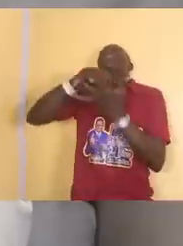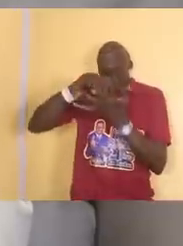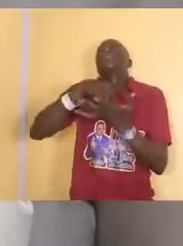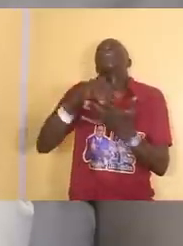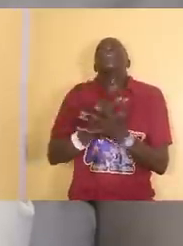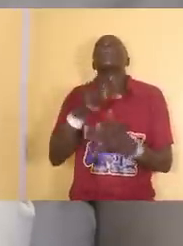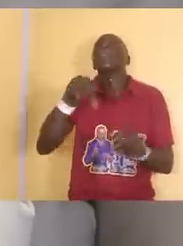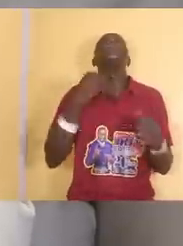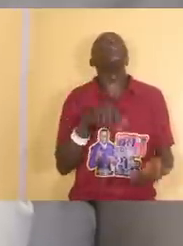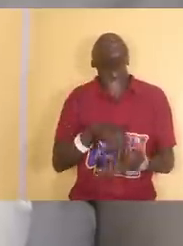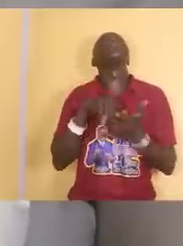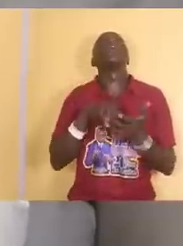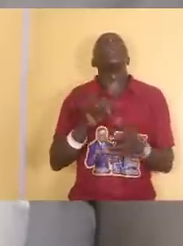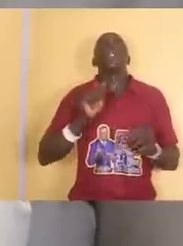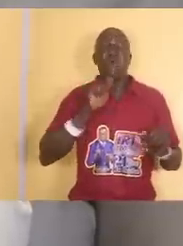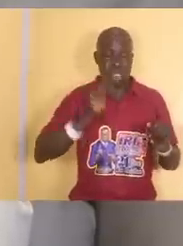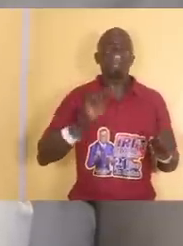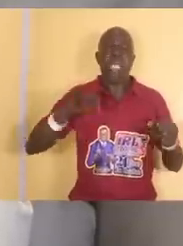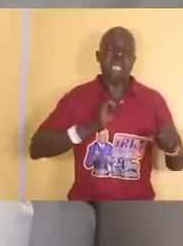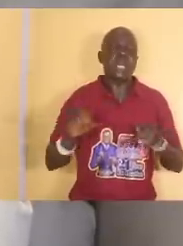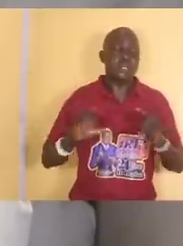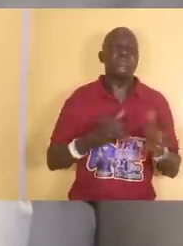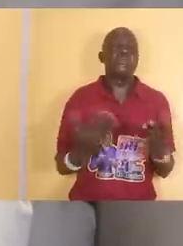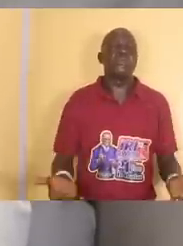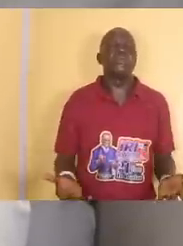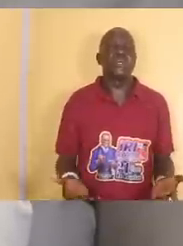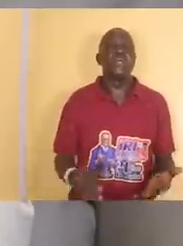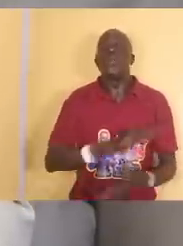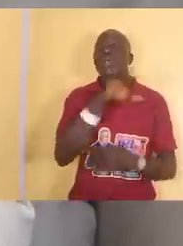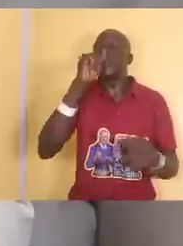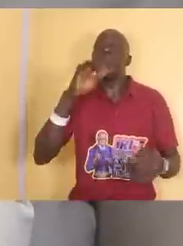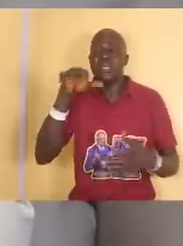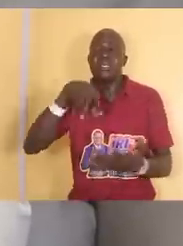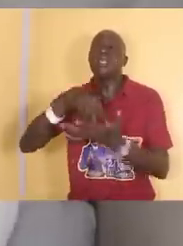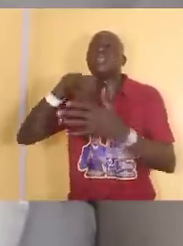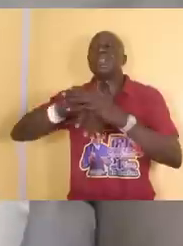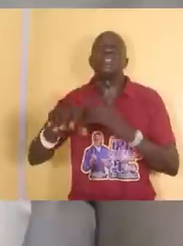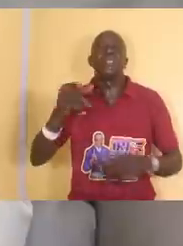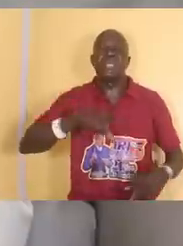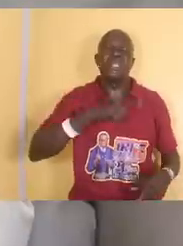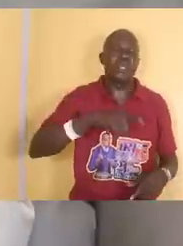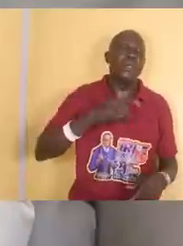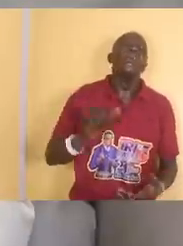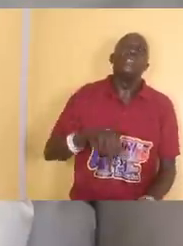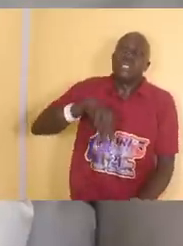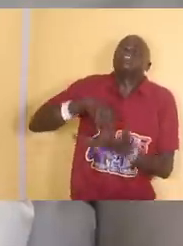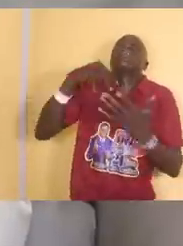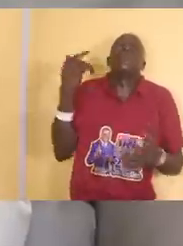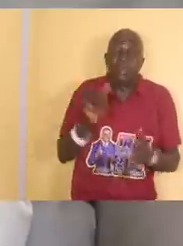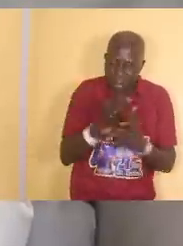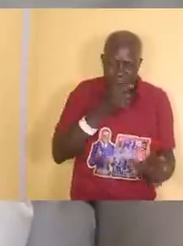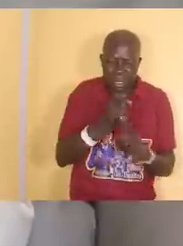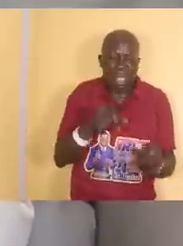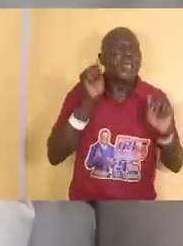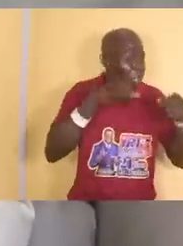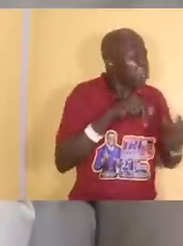rise. What is this? You say, "Can you rise?" I don't want to. He said, "Yes, I can stand." Like a woman that stood up and said. She stood up by herself. So